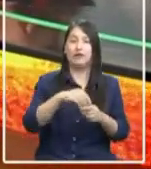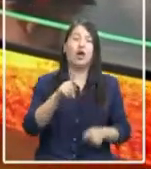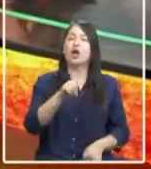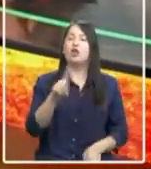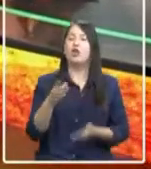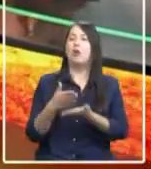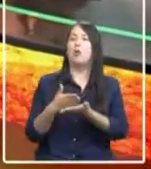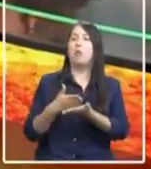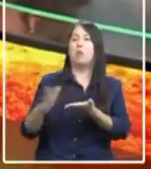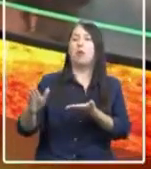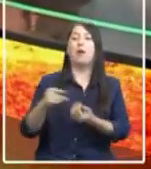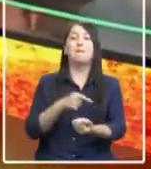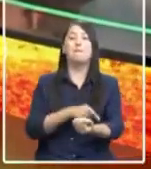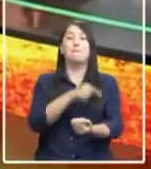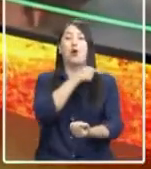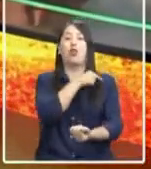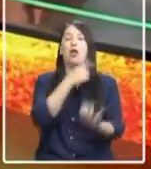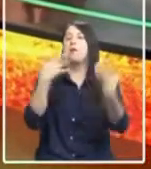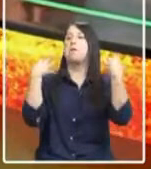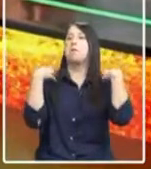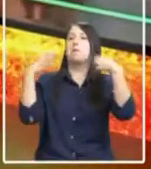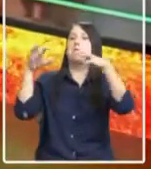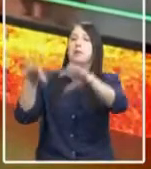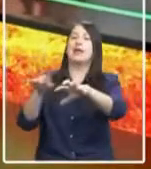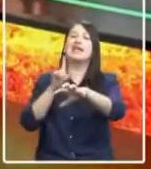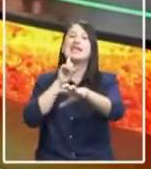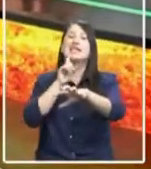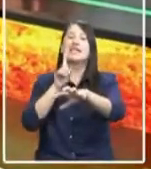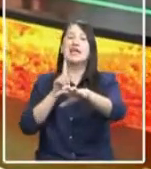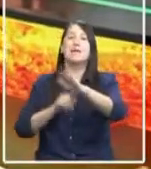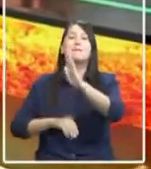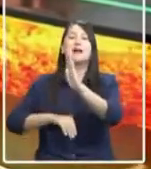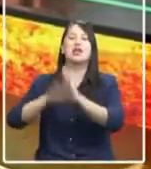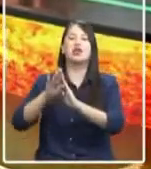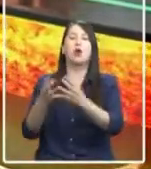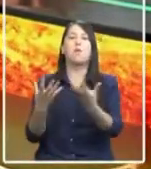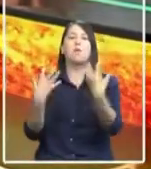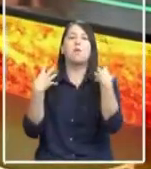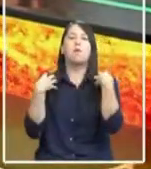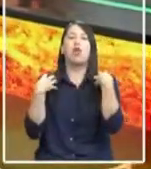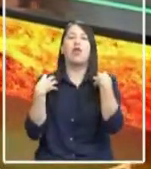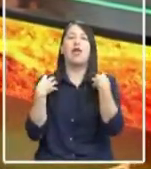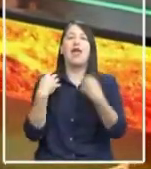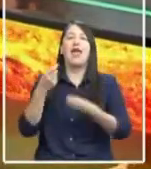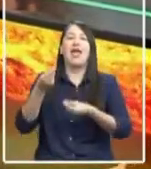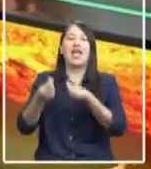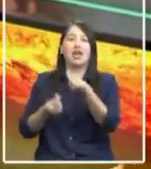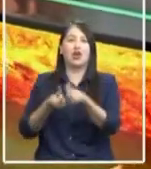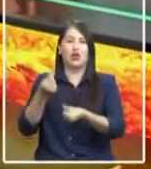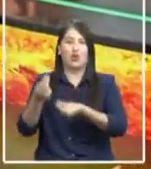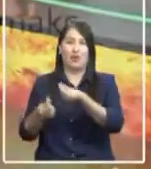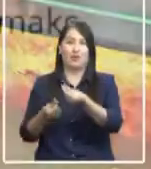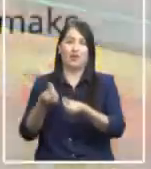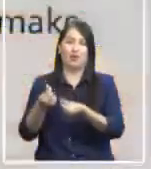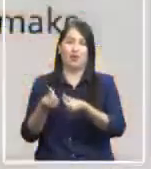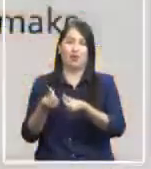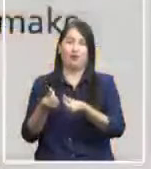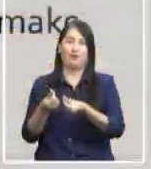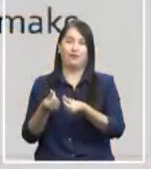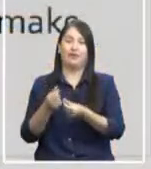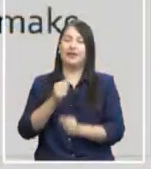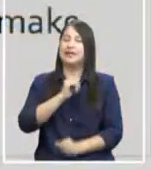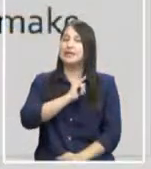money or the most know-how at the moment, and all the time to engage in